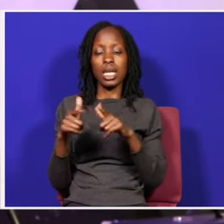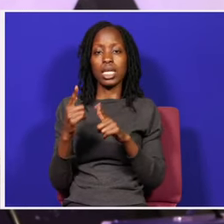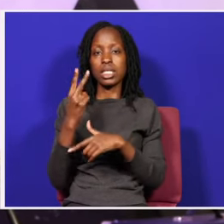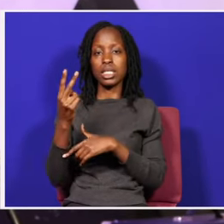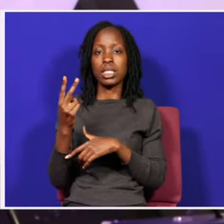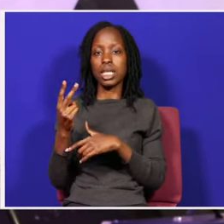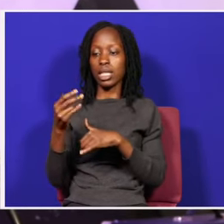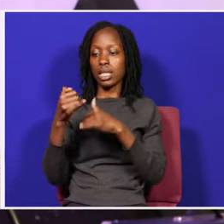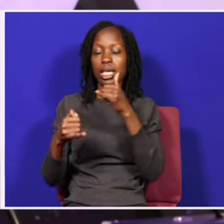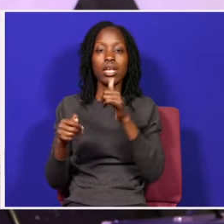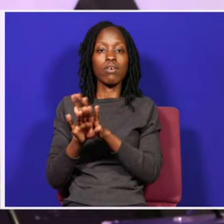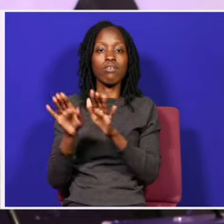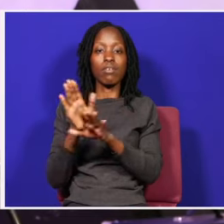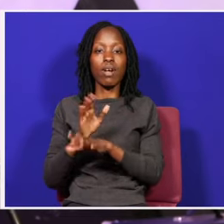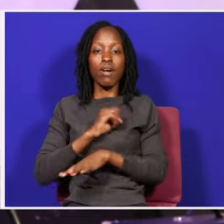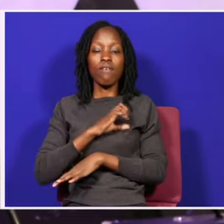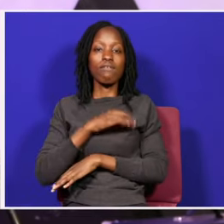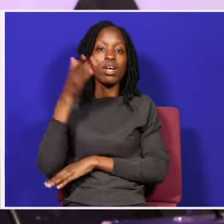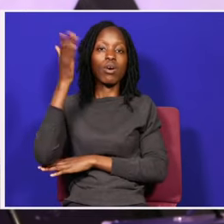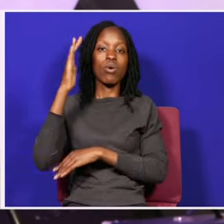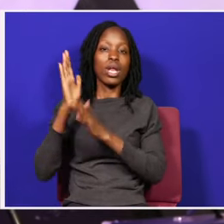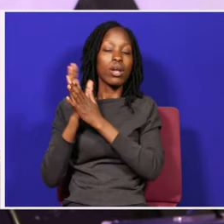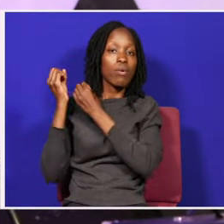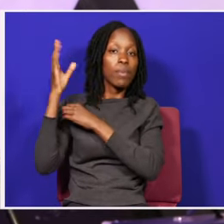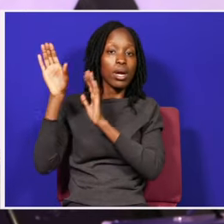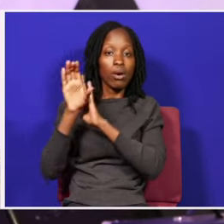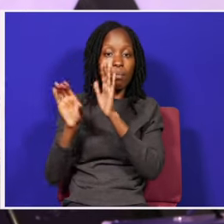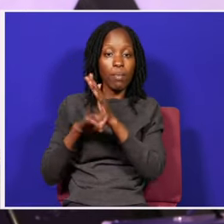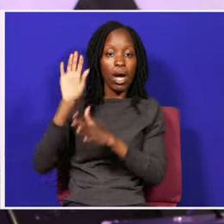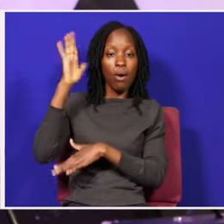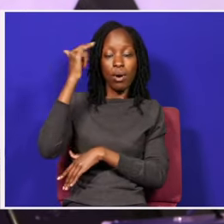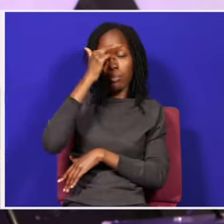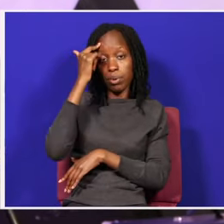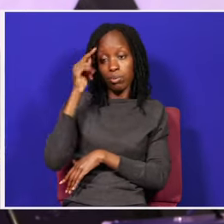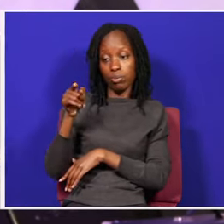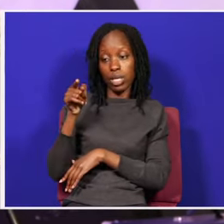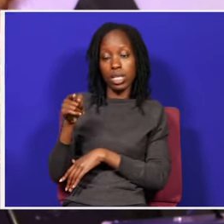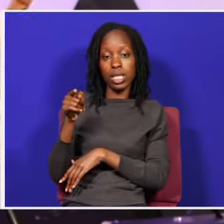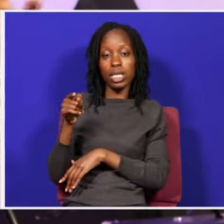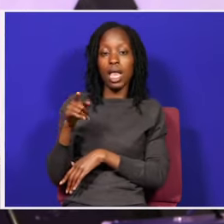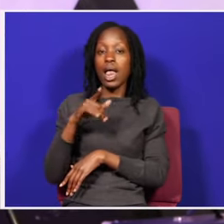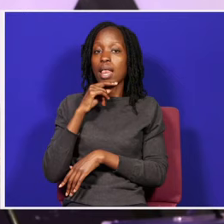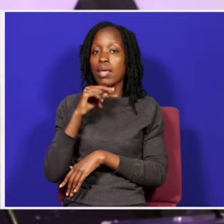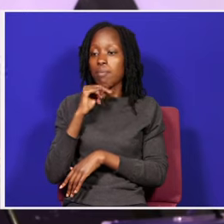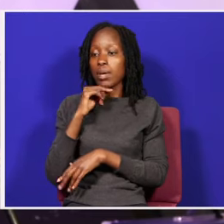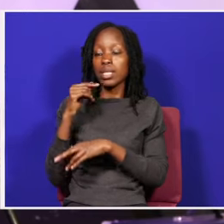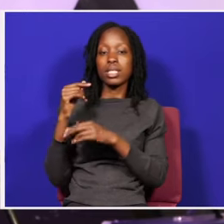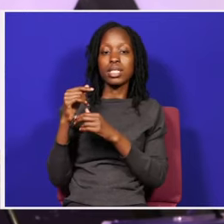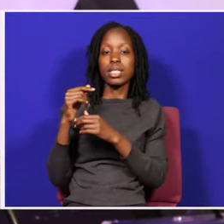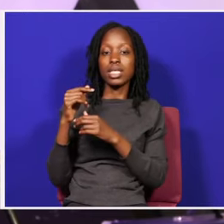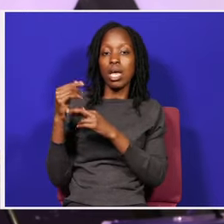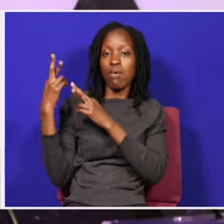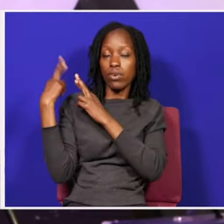whole matter. Fear God and keep his commandments, for this is man's all, or this is the